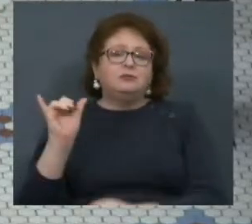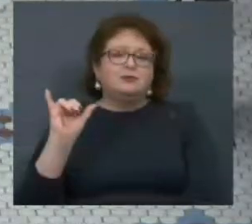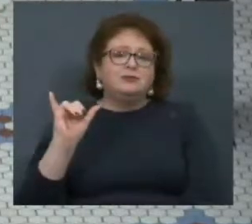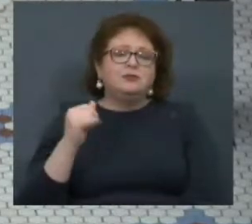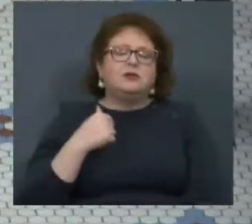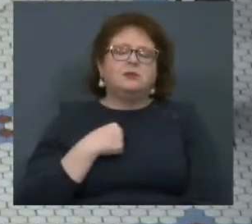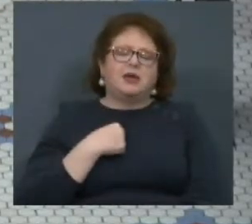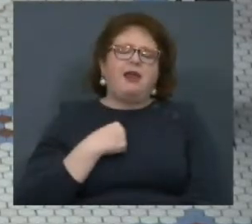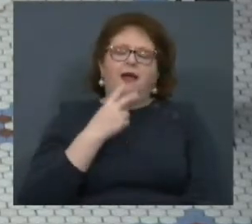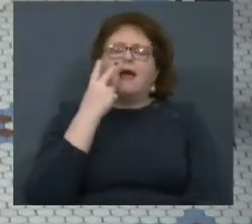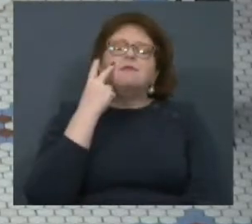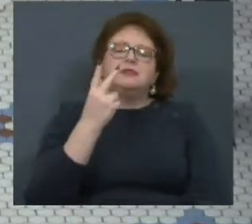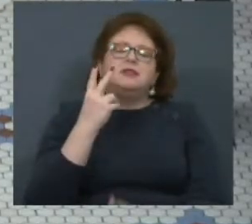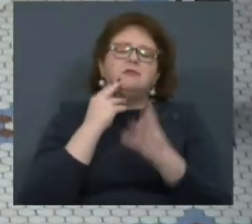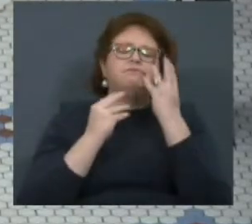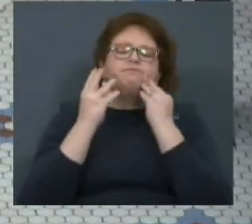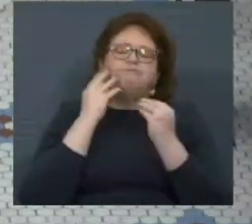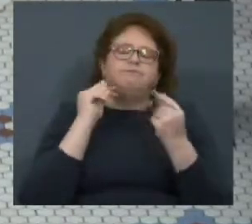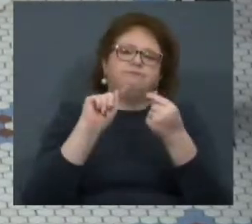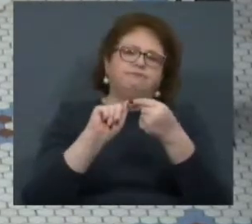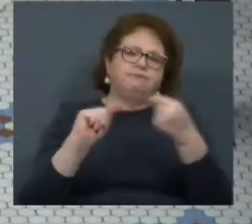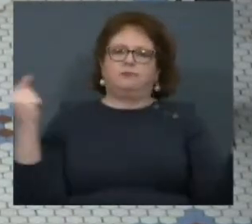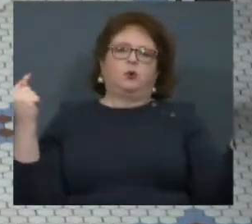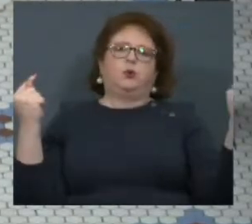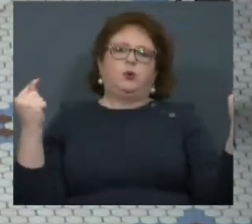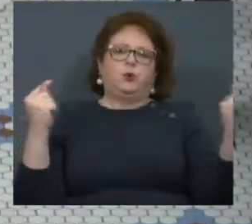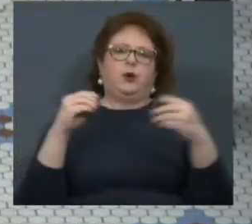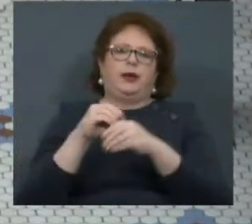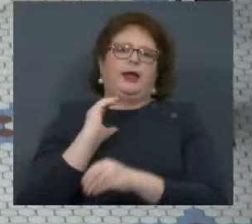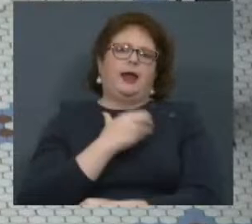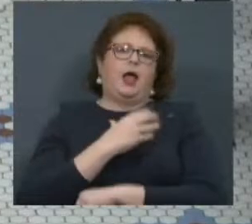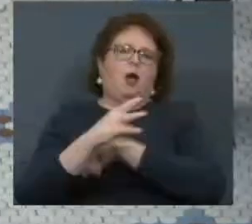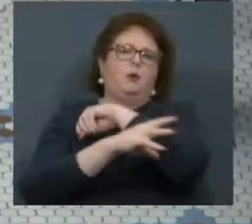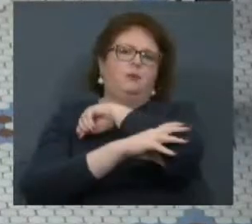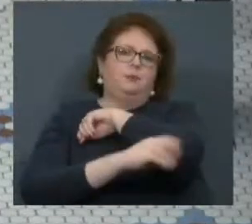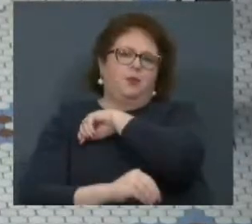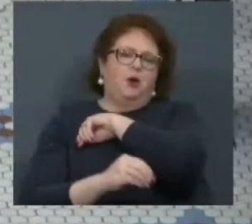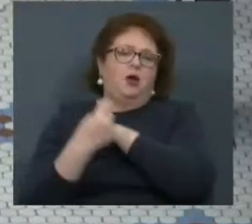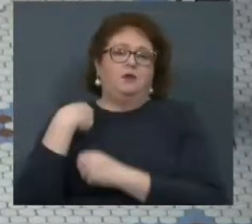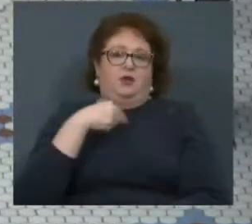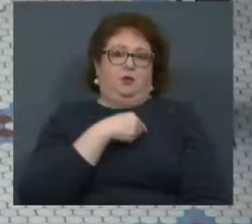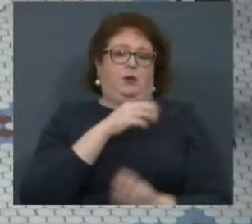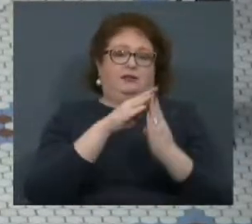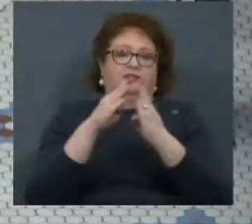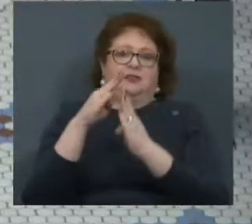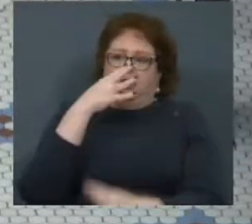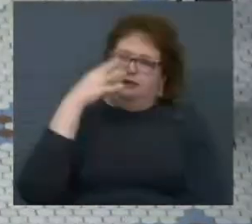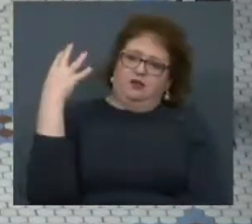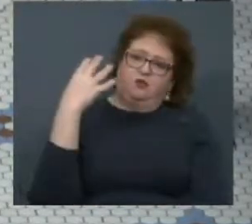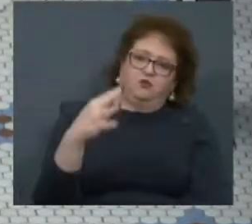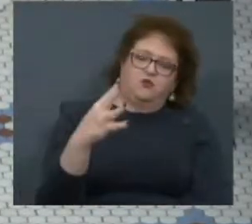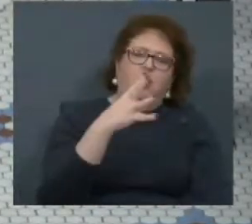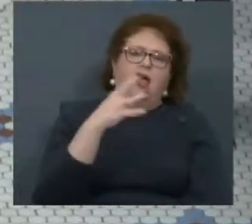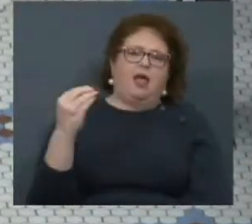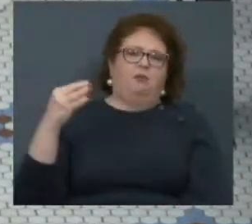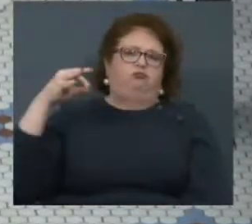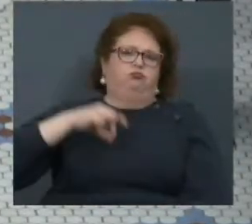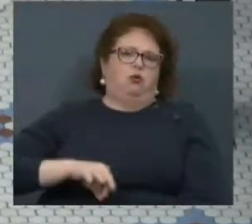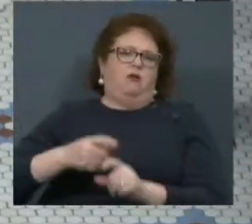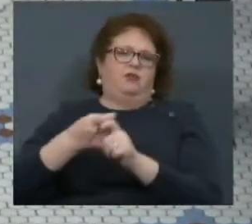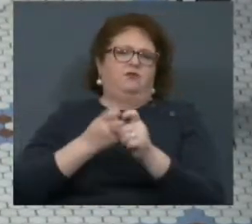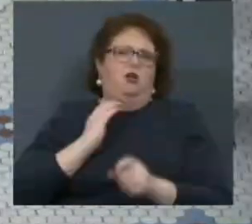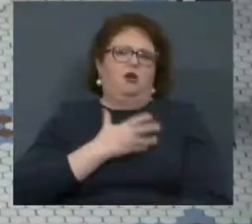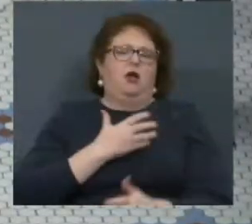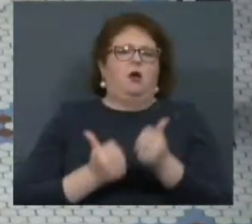deep disparities and poverty that our city not only ignores, but profits off from the incarceration of our most vulnerable